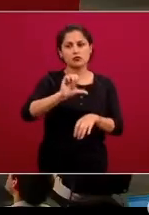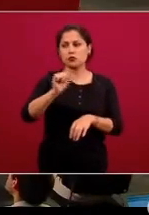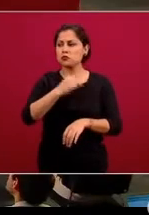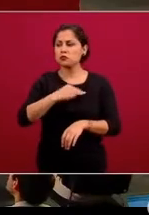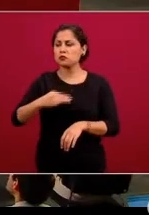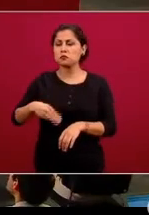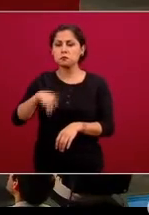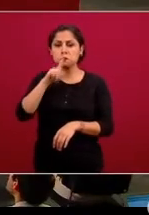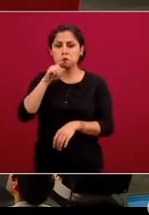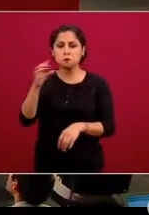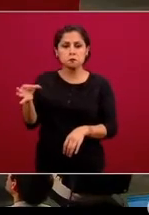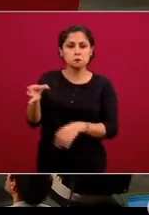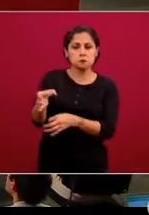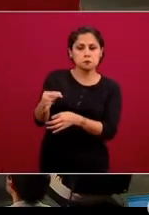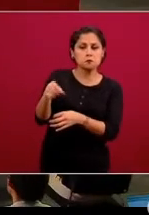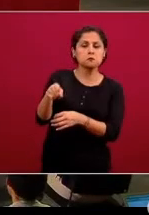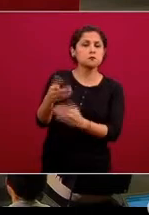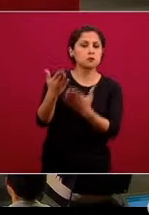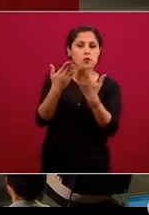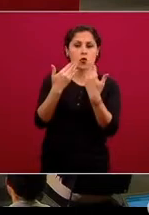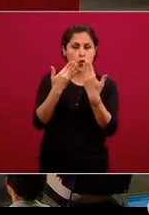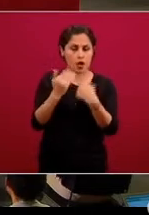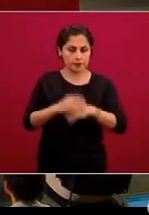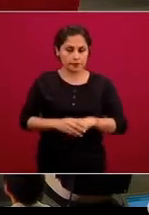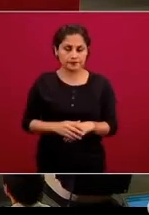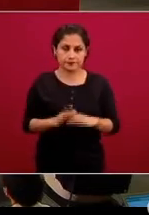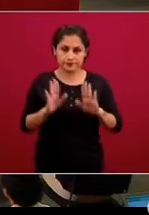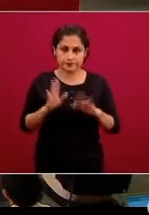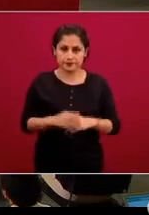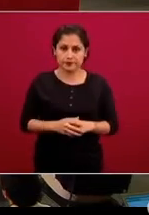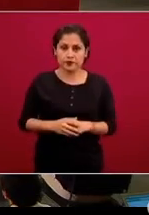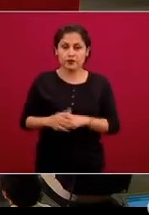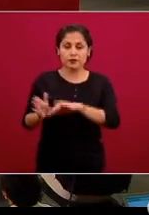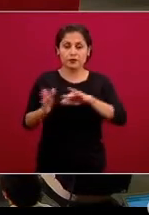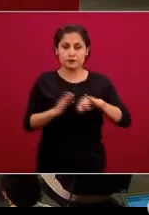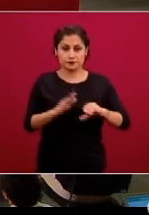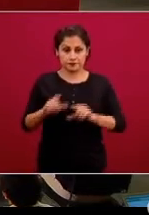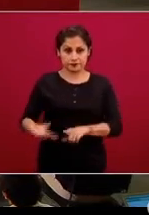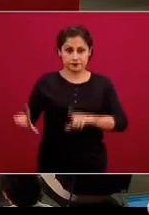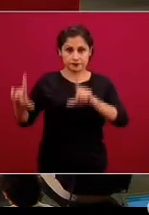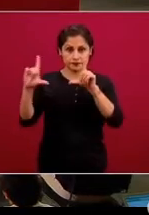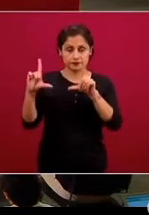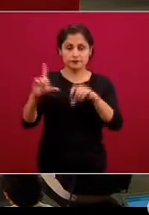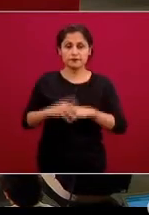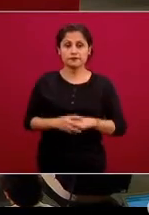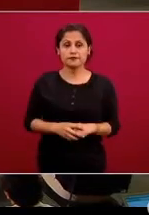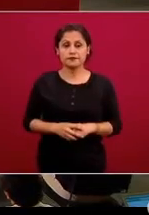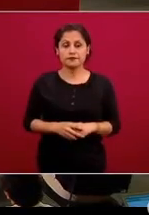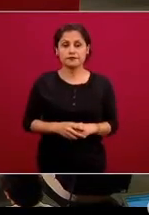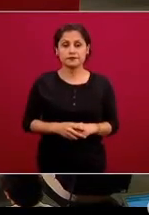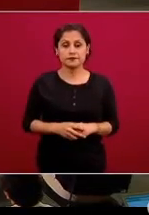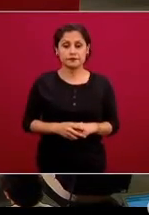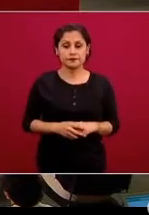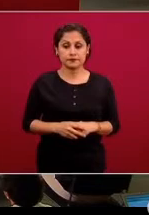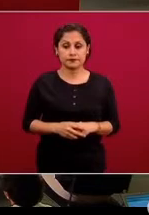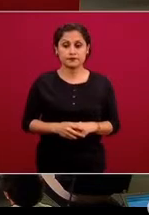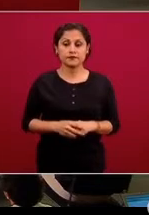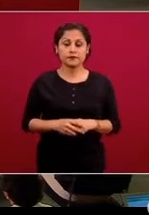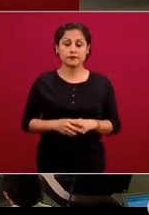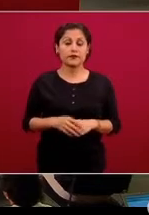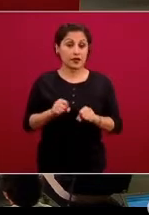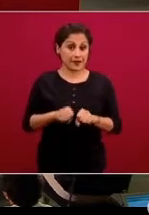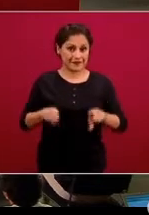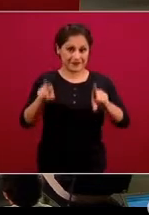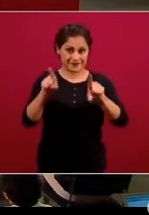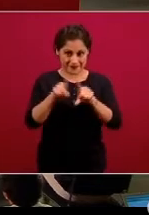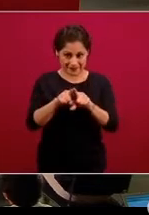On the next slide, we have the same rate as the other slide, but here